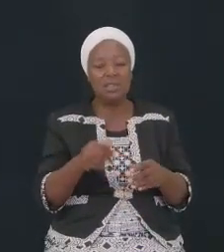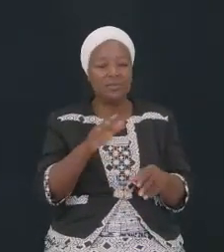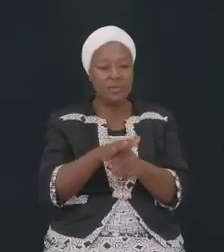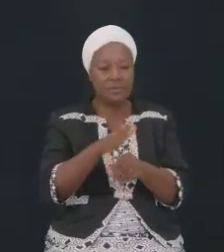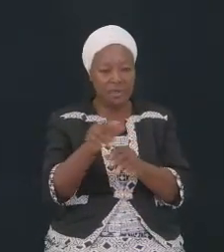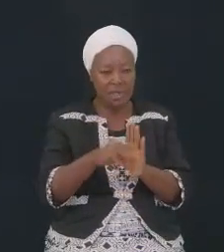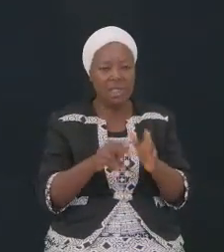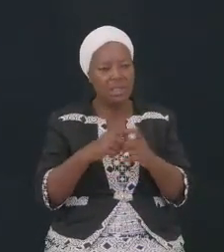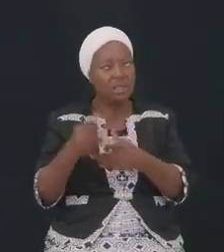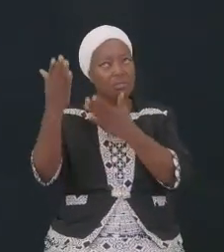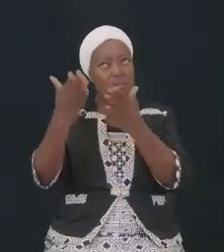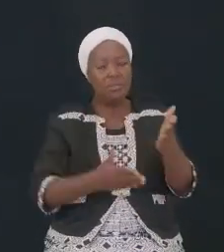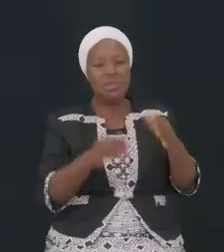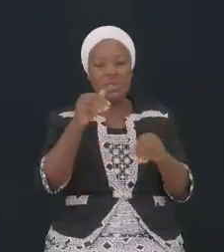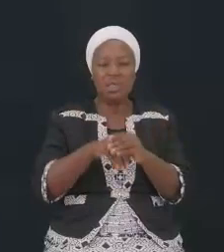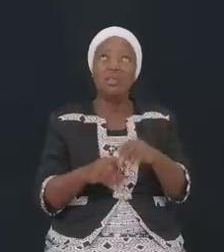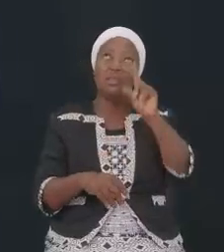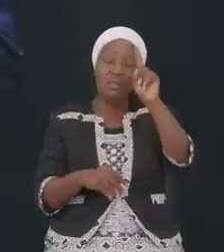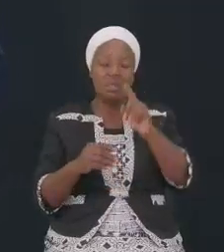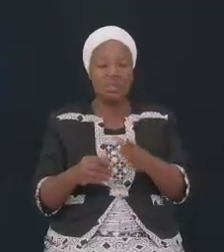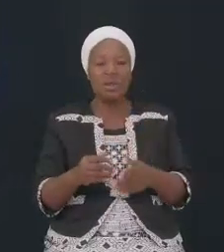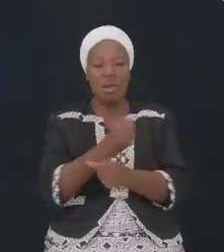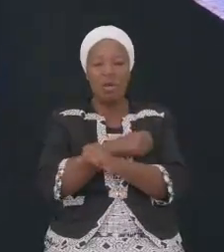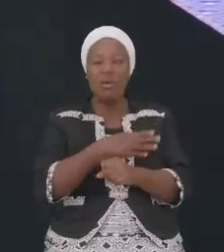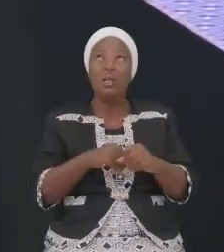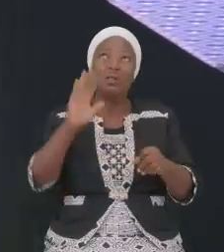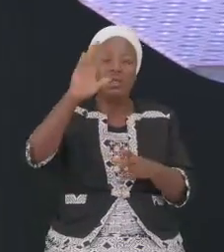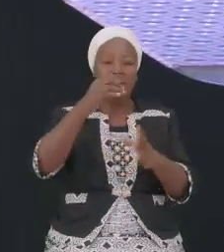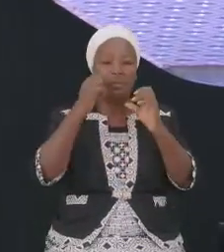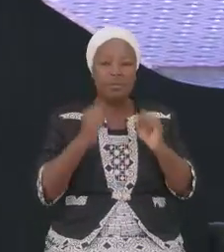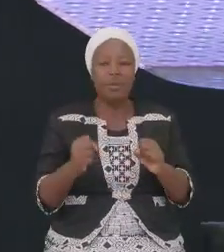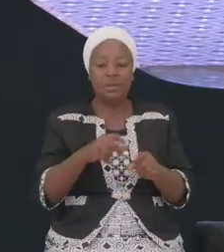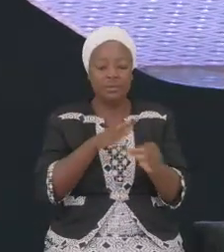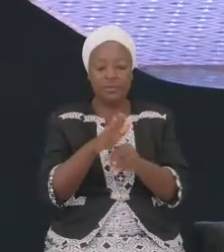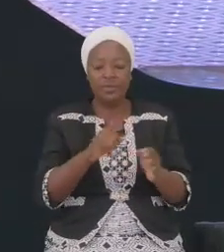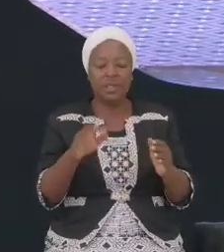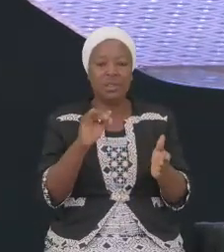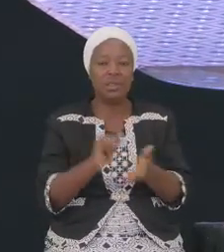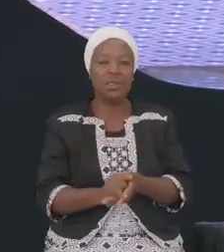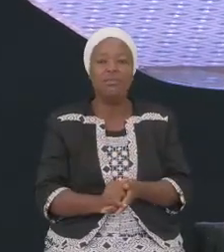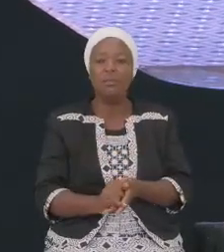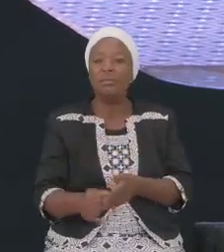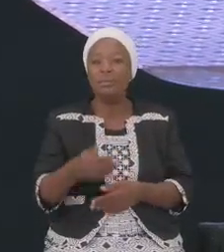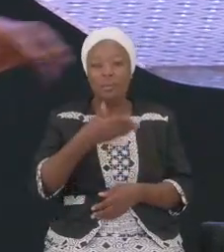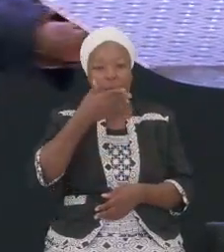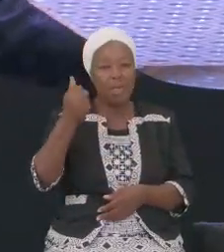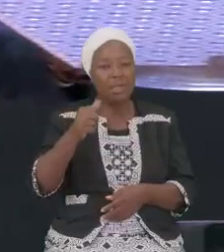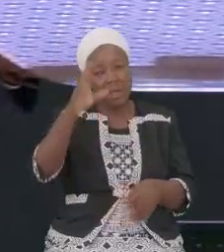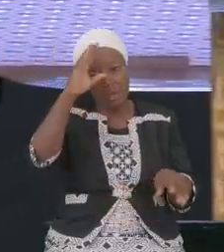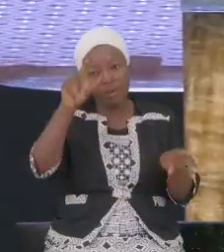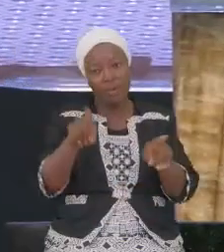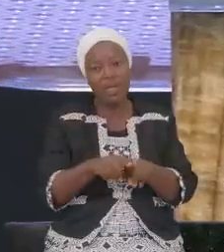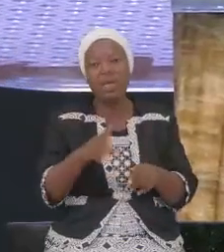brings in his love and his power in fulfilling that better covenant. A better